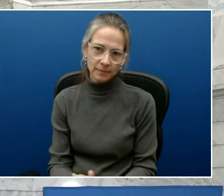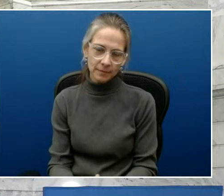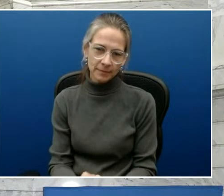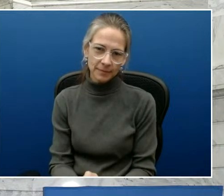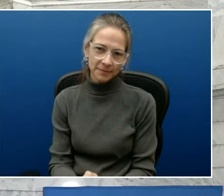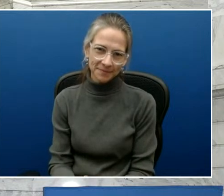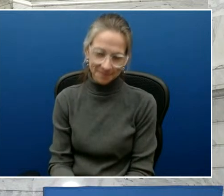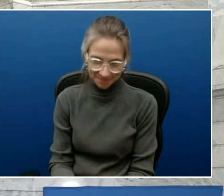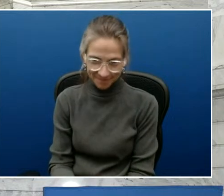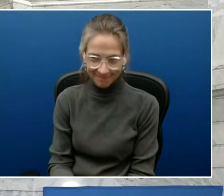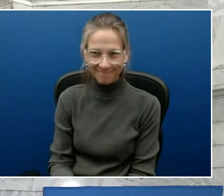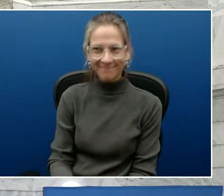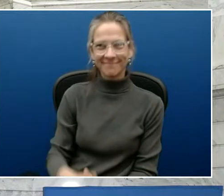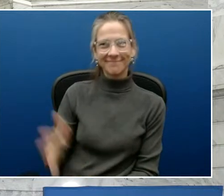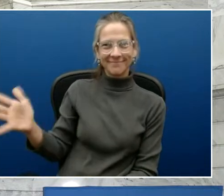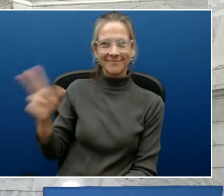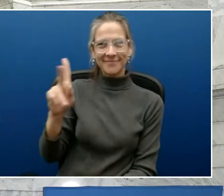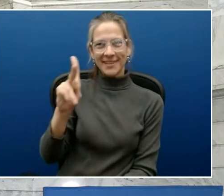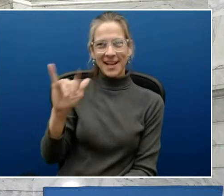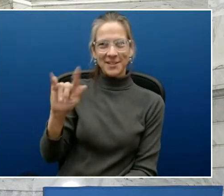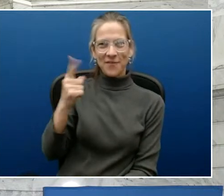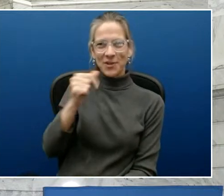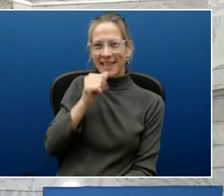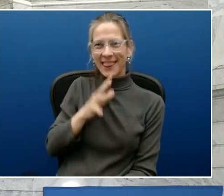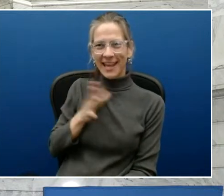How about Kentucky's First Lady?